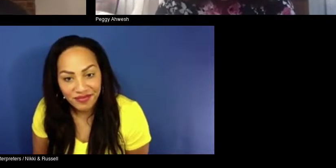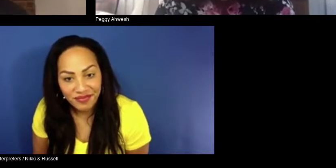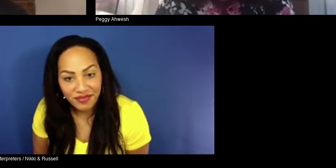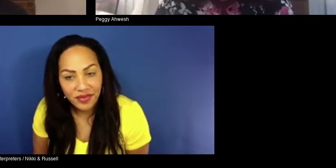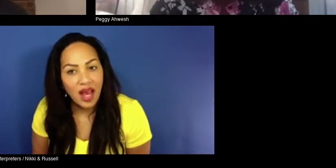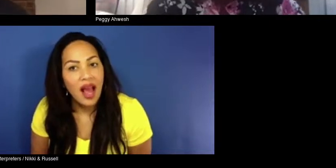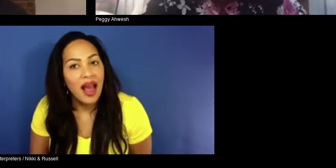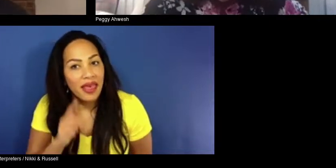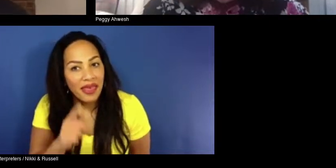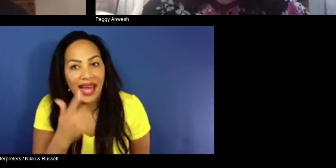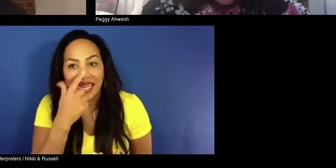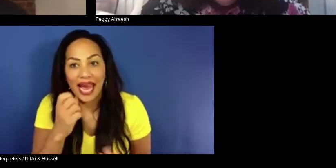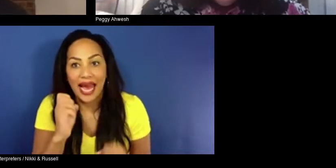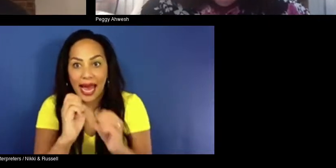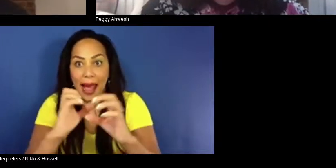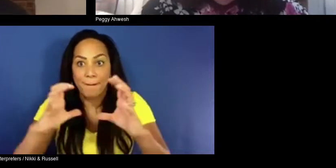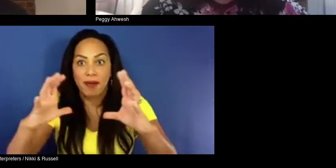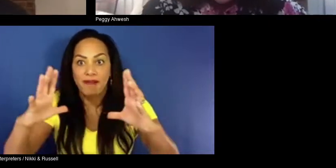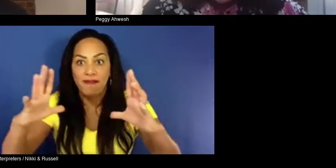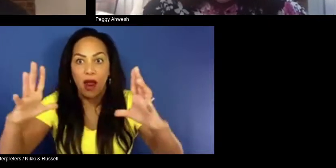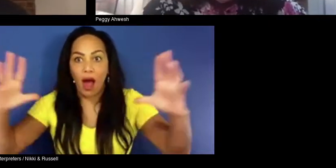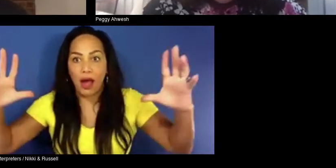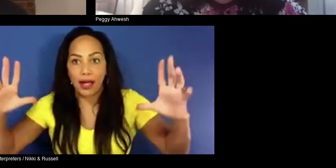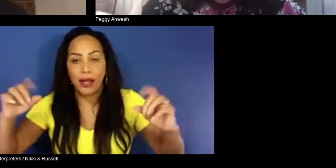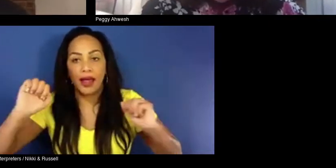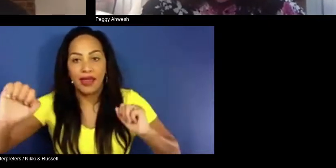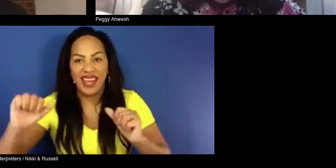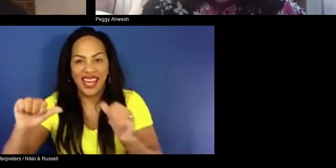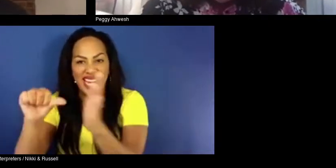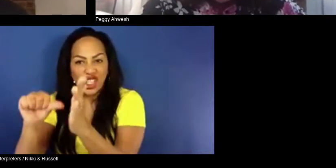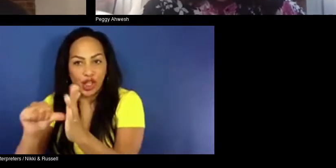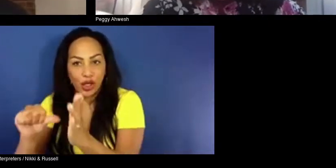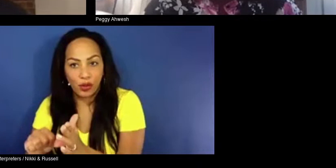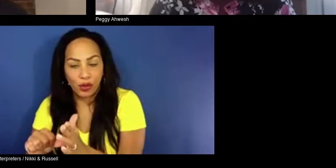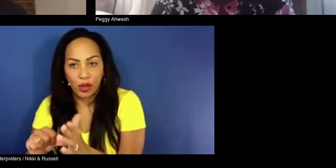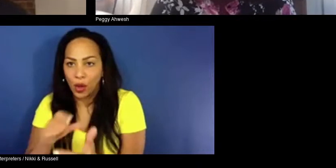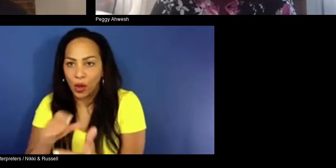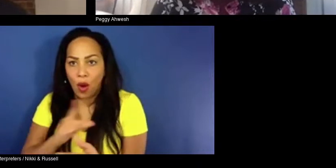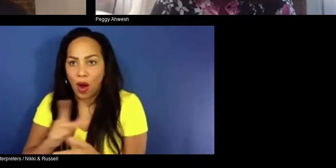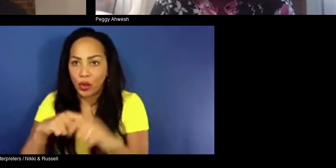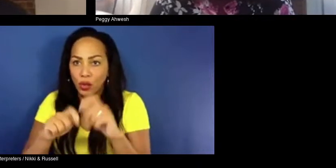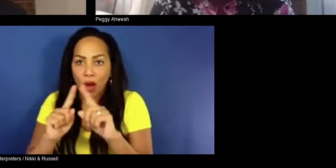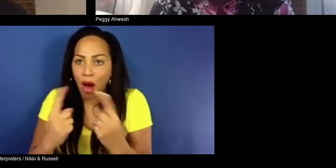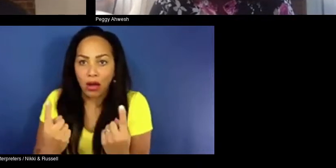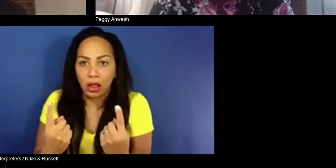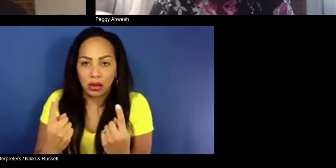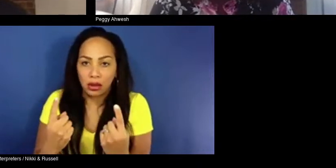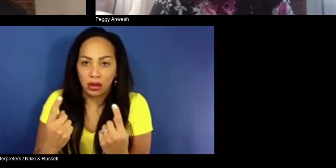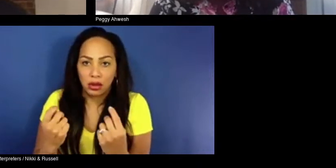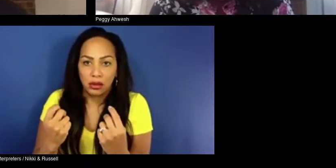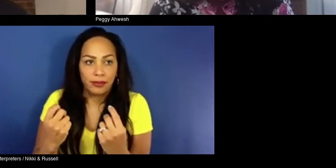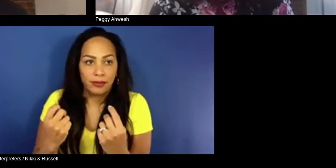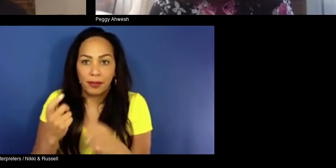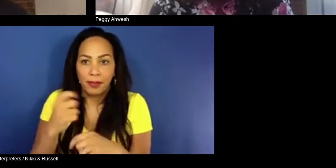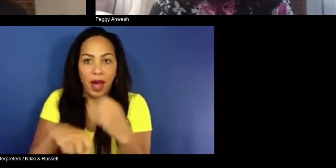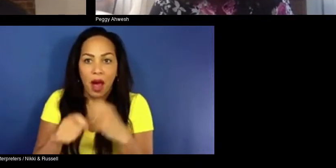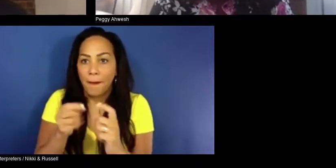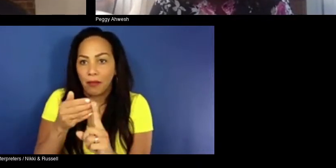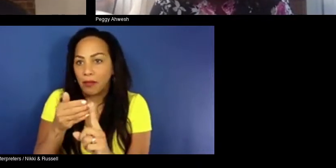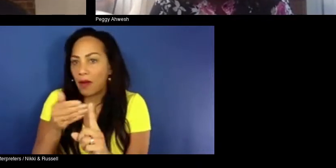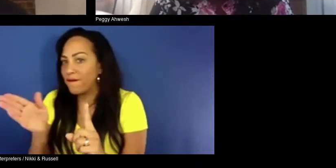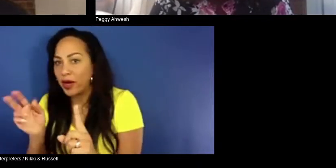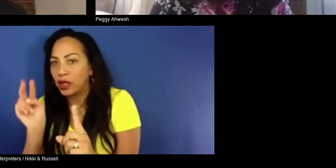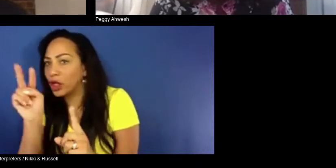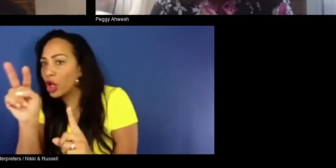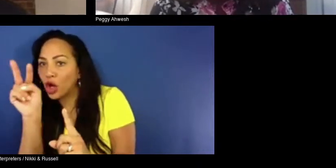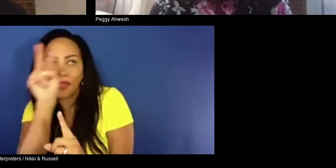intensifies certain things about these issues that we're talking about, because you can't really get out of it. And the world is very insular, and you're a